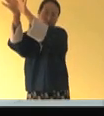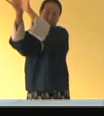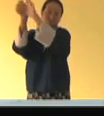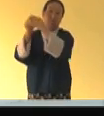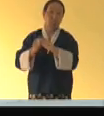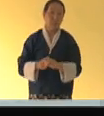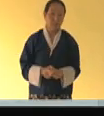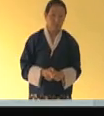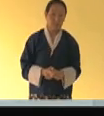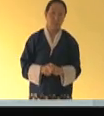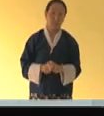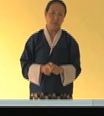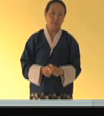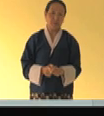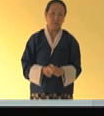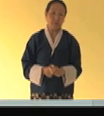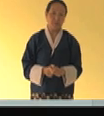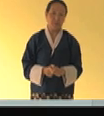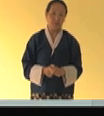cycle, egg, nymph, and adult.